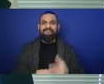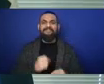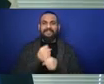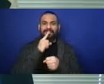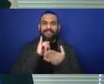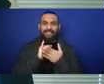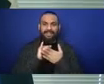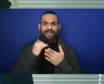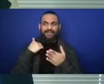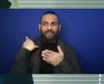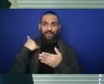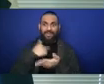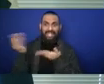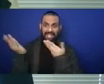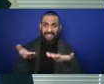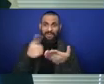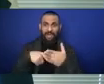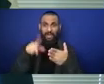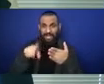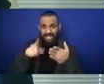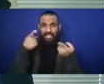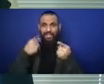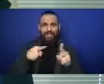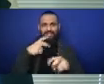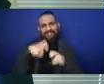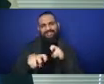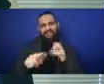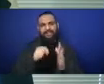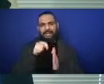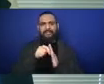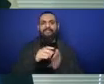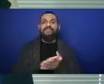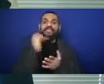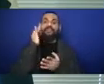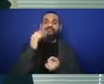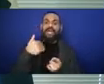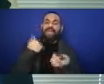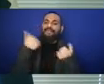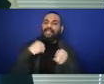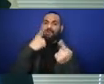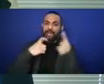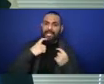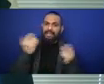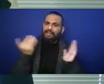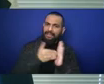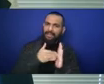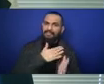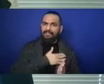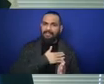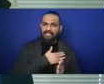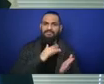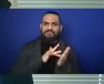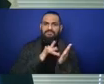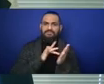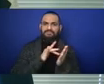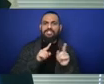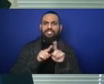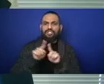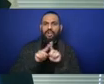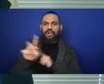I am so excited about working with the Biden administration and my colleagues in the House on El Paso's priorities,